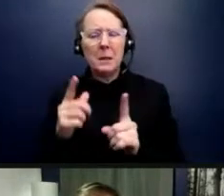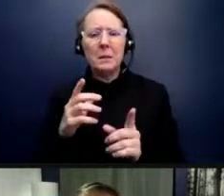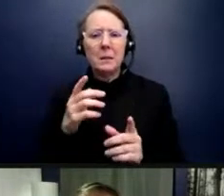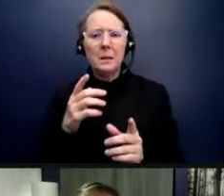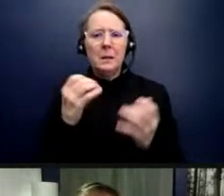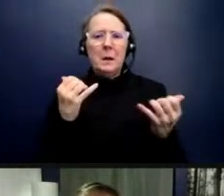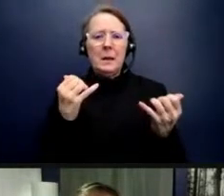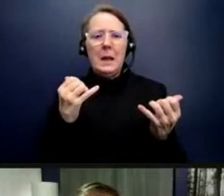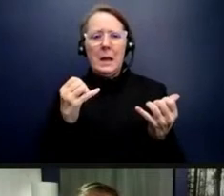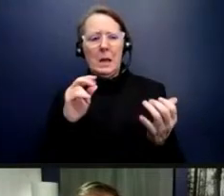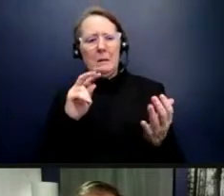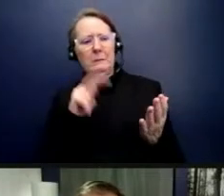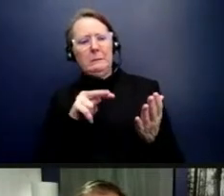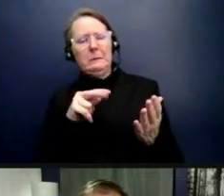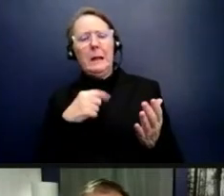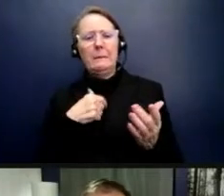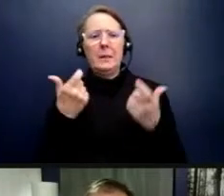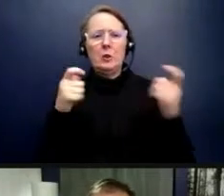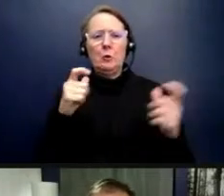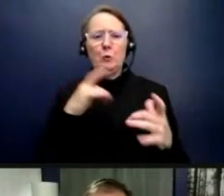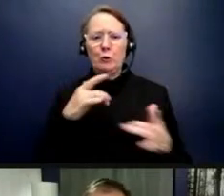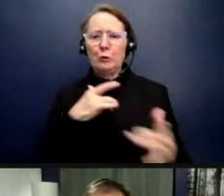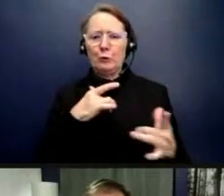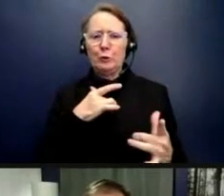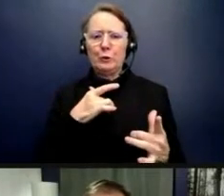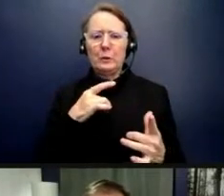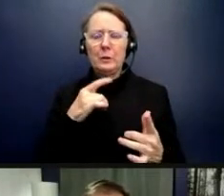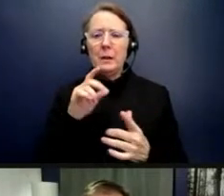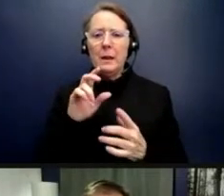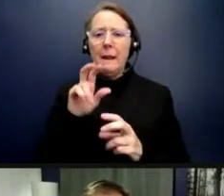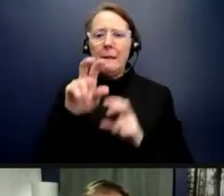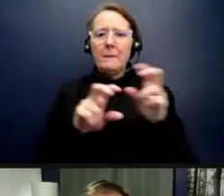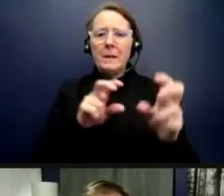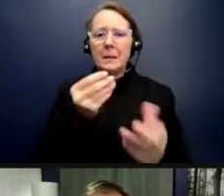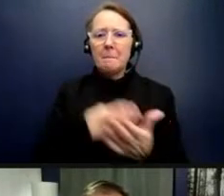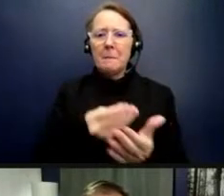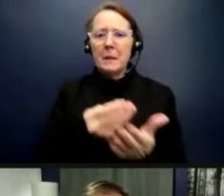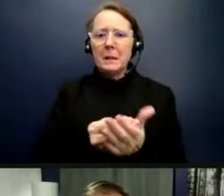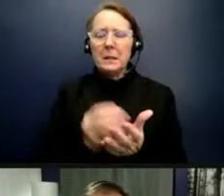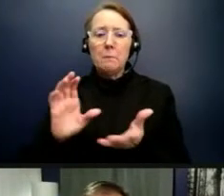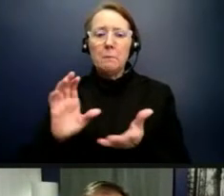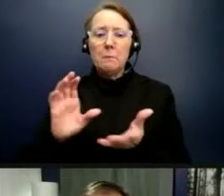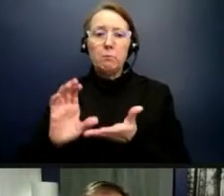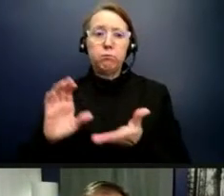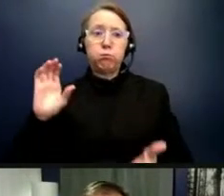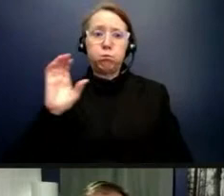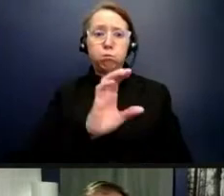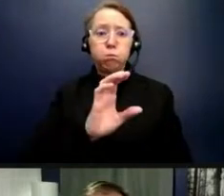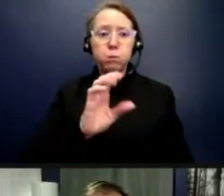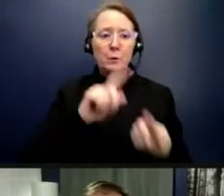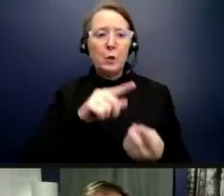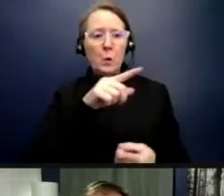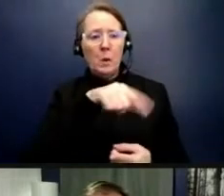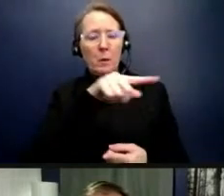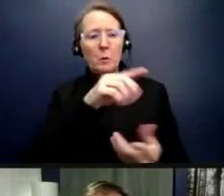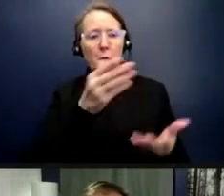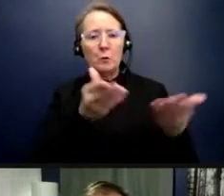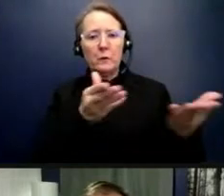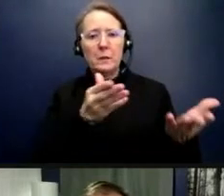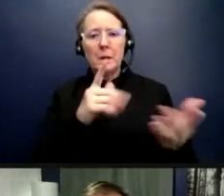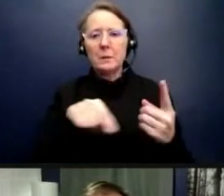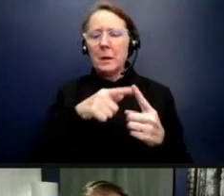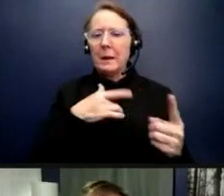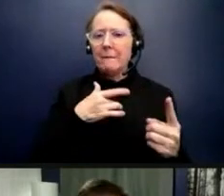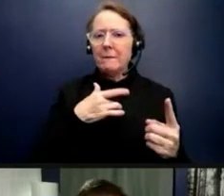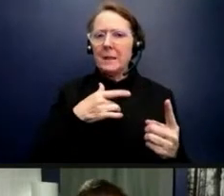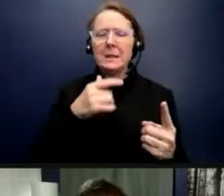bat, that's a big concern of mine, is investing all that money into those services when, number one, I don't think